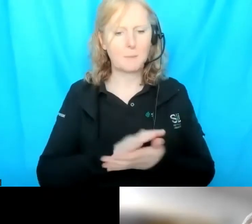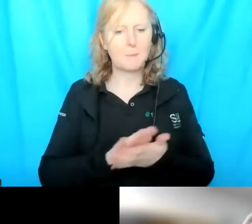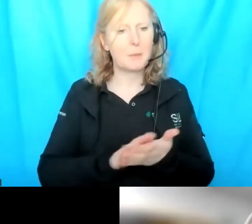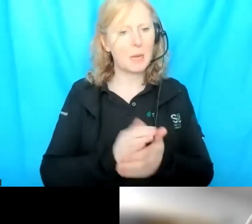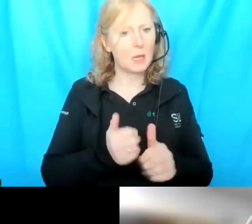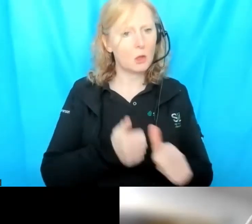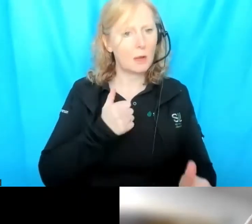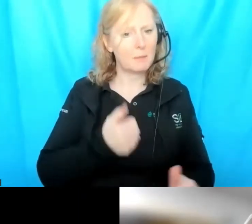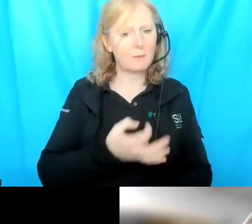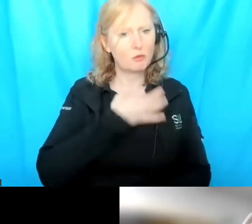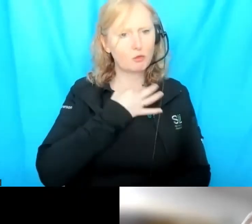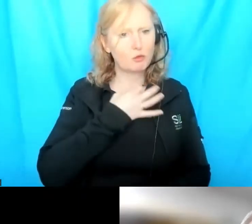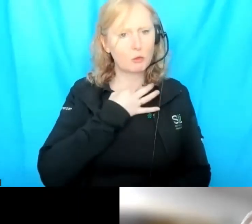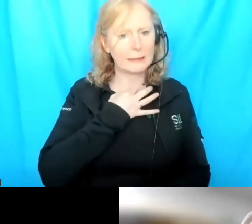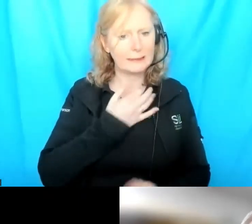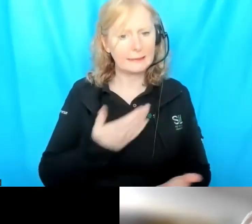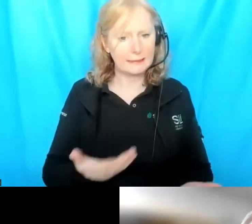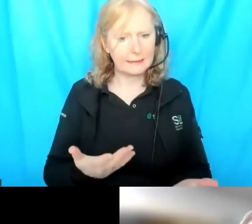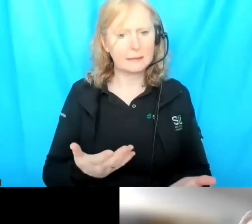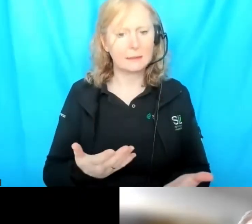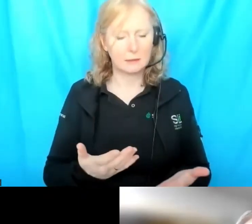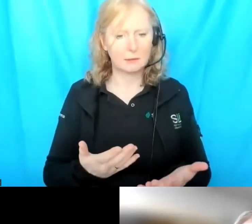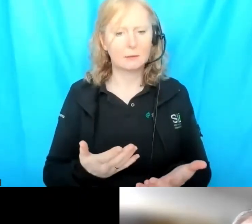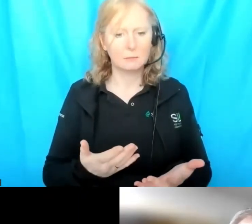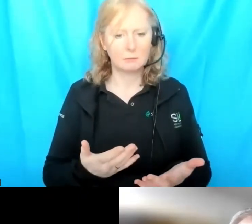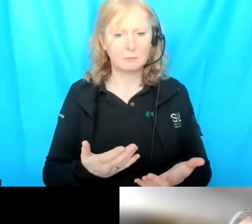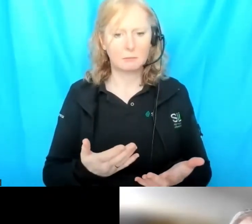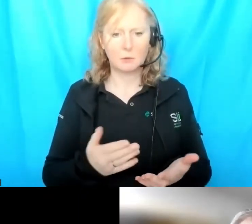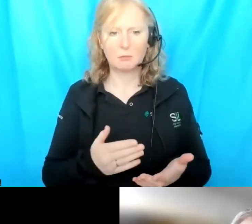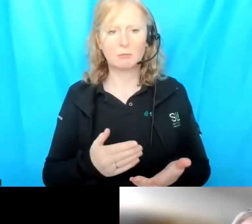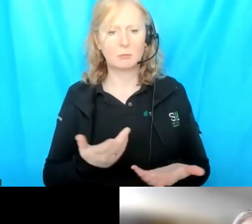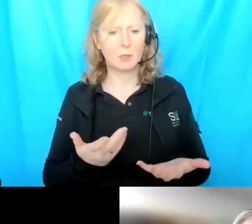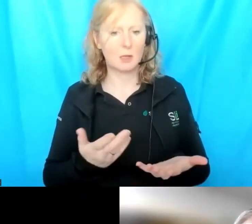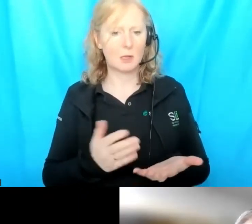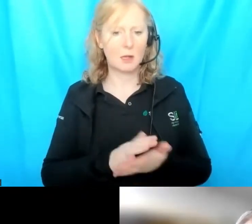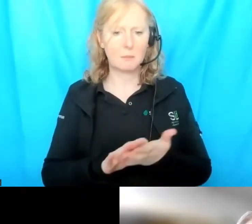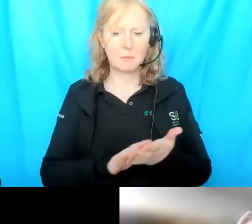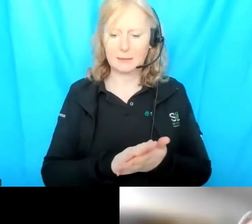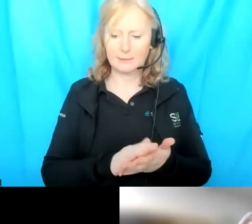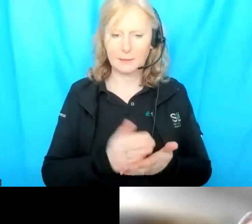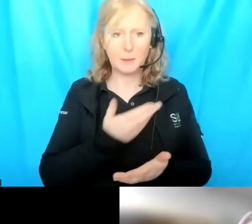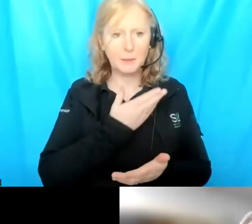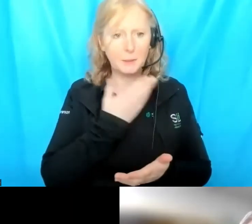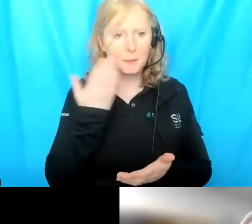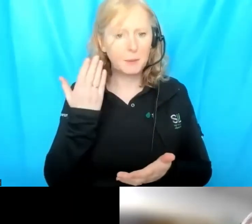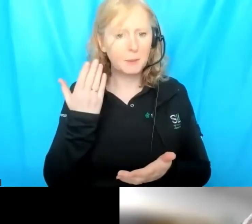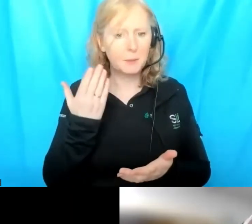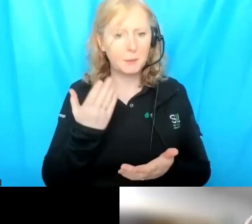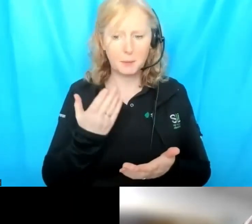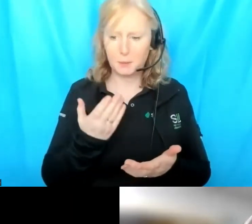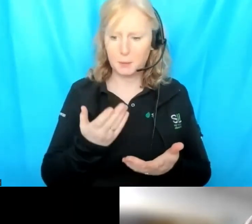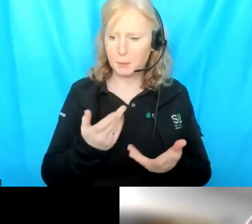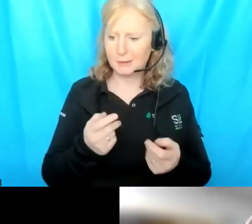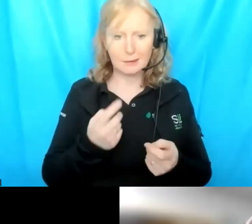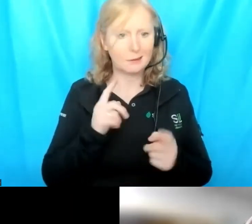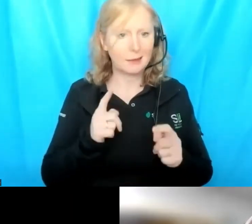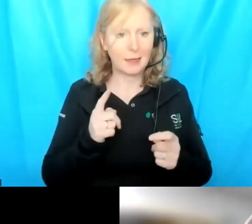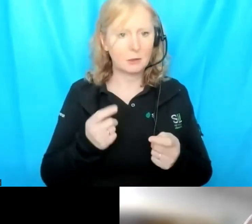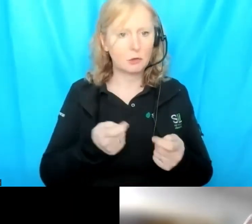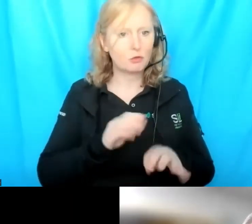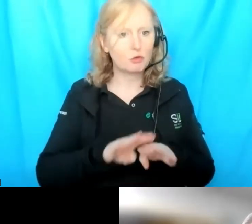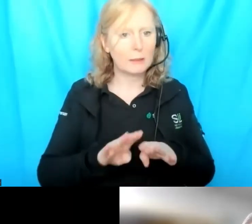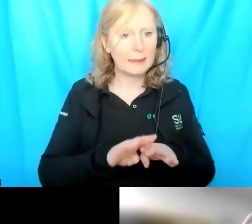don't do it right, the training is not done, and you know, or you don't have the facilities there to actually facilitate it. You